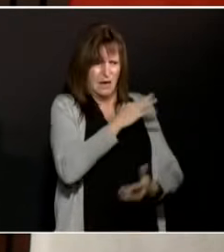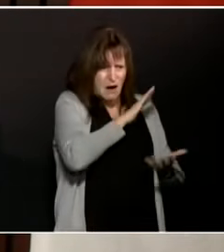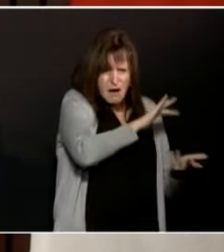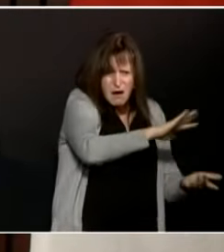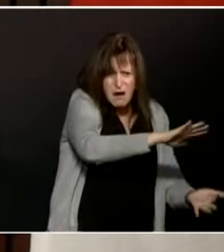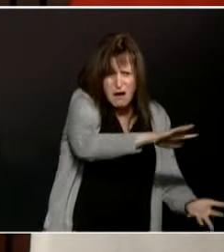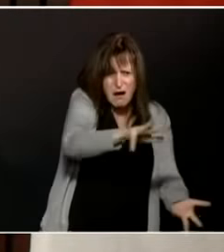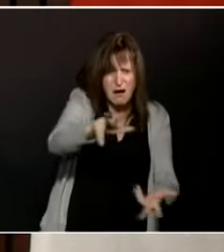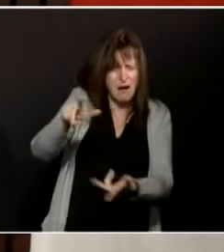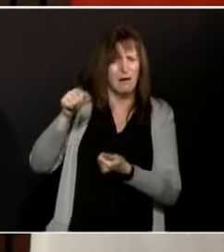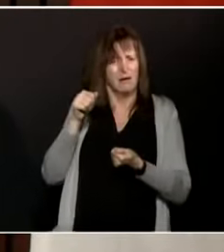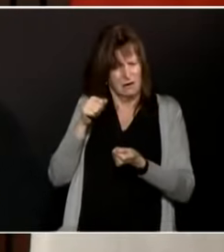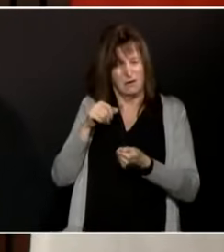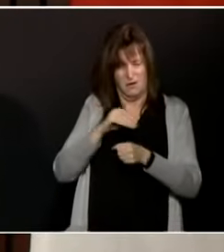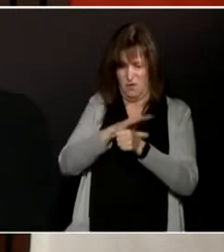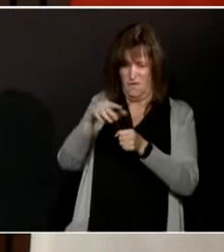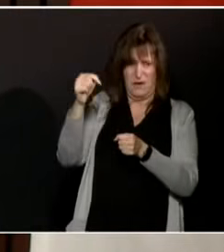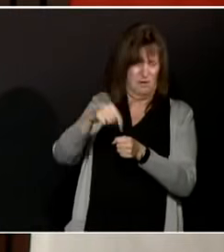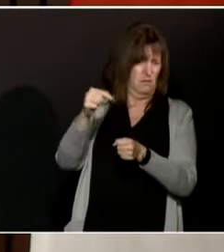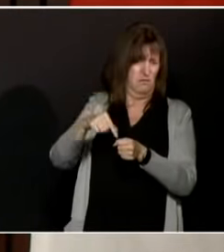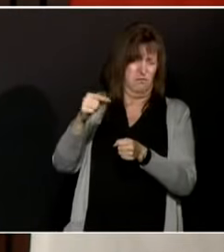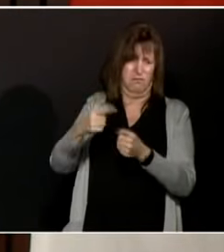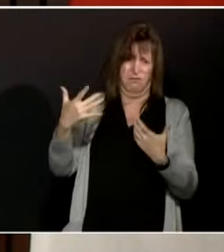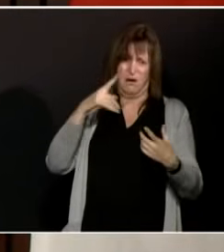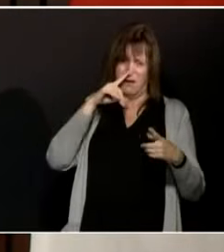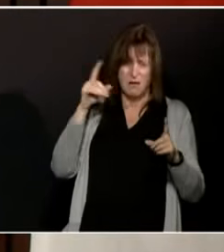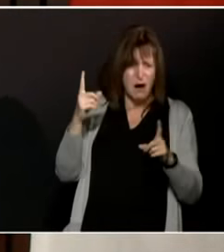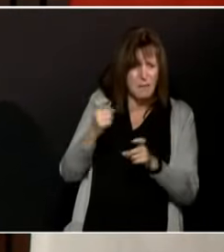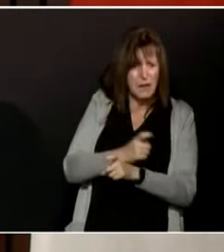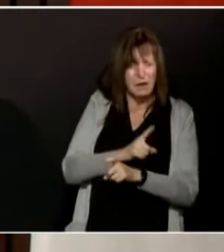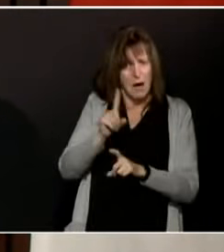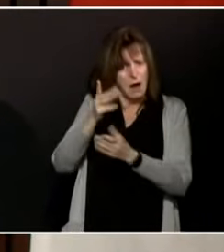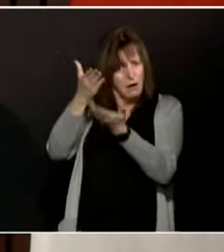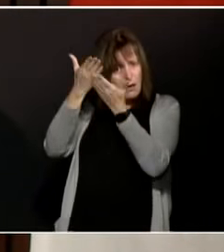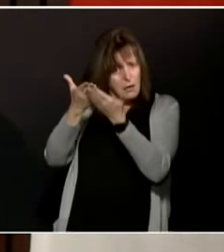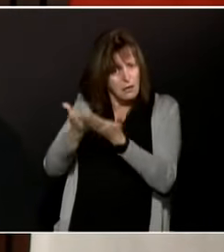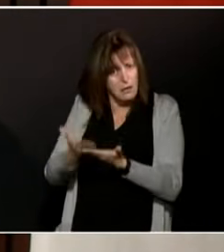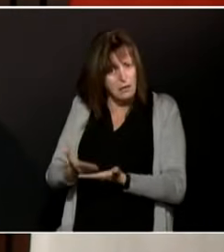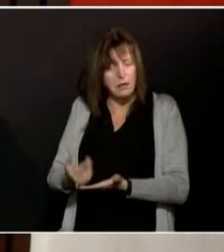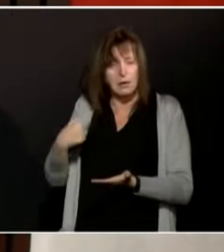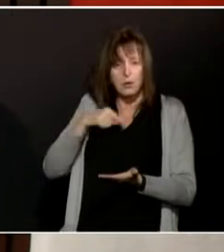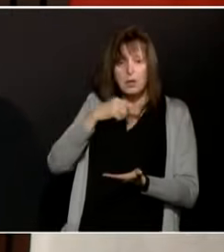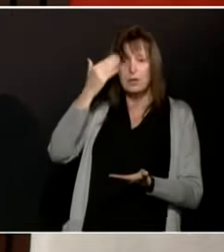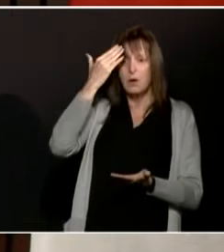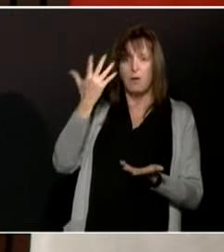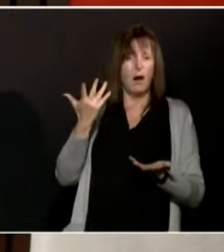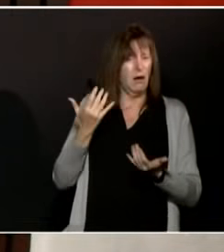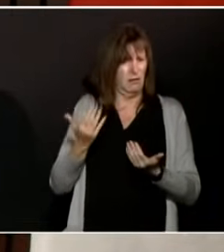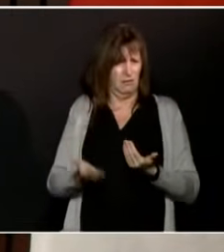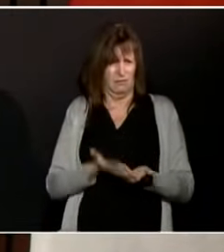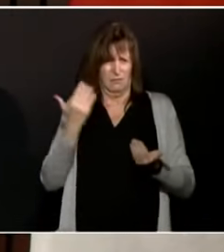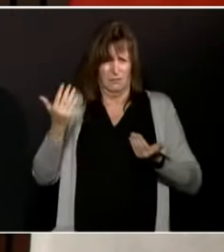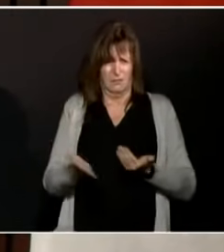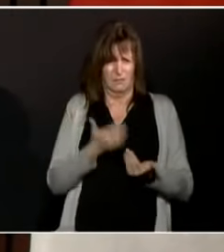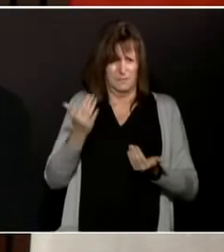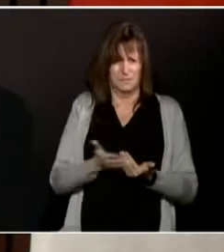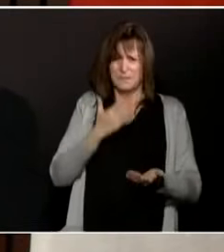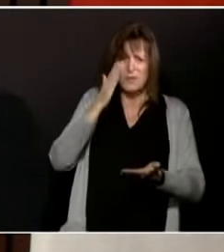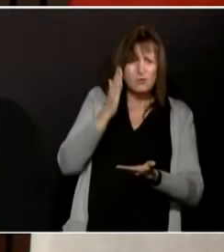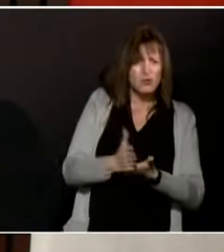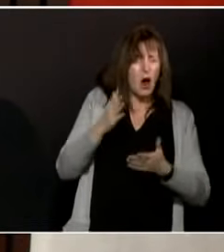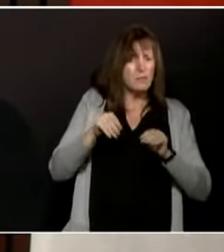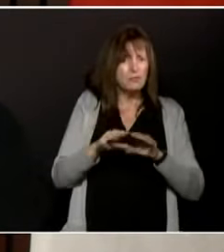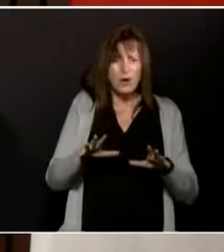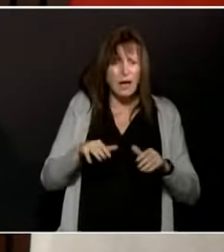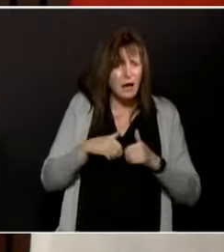our playbook is simple. That is what the evidence tells us. It also tells us that the longer that we let this drag on, the